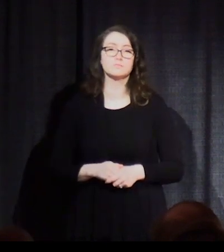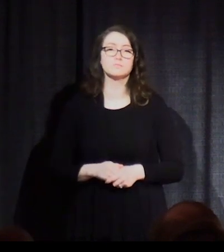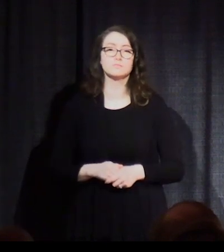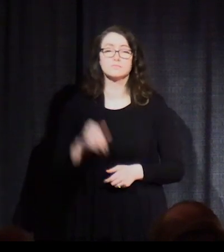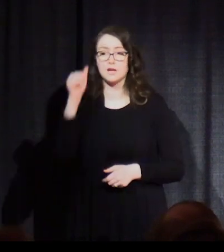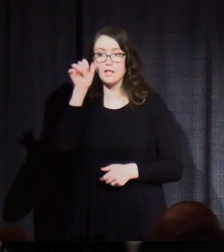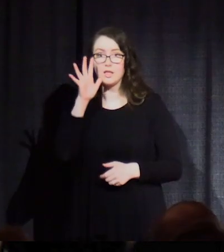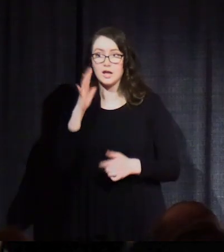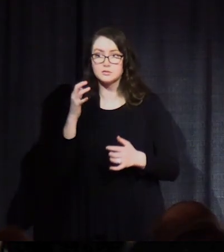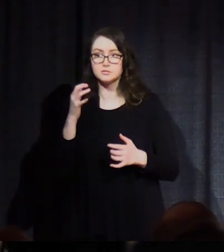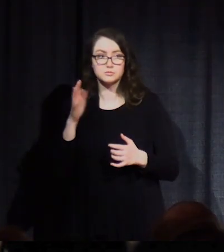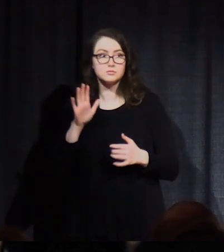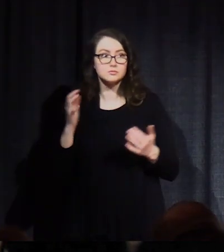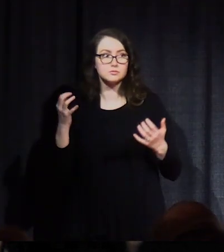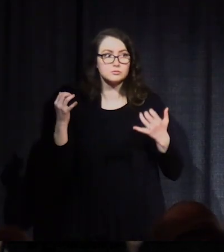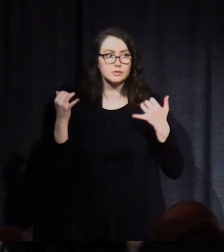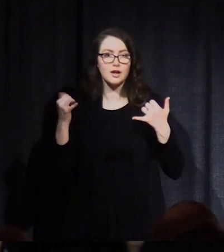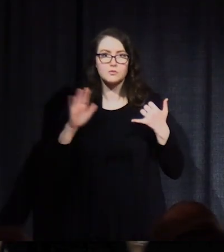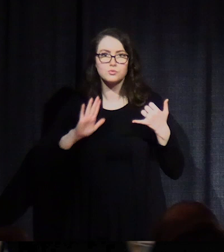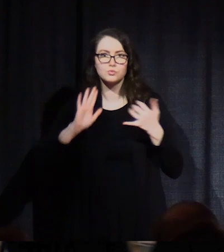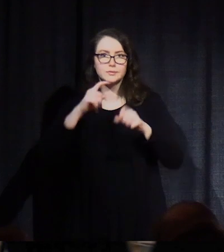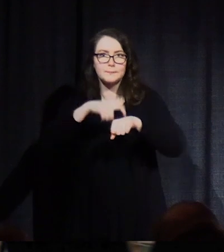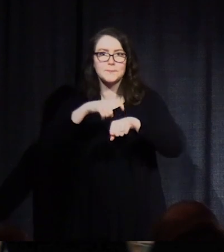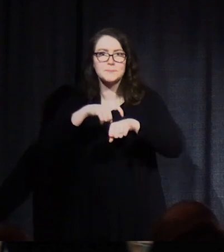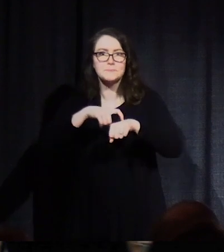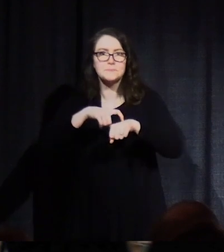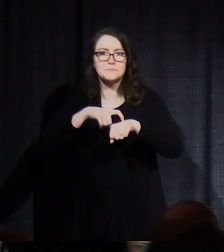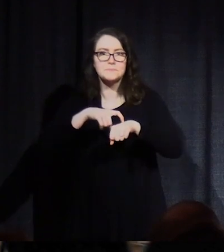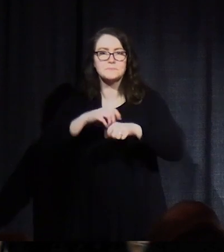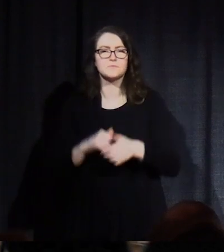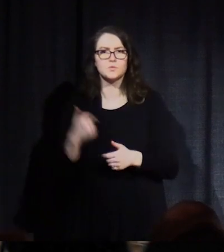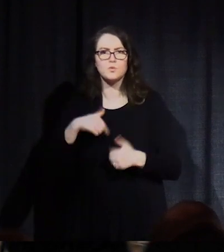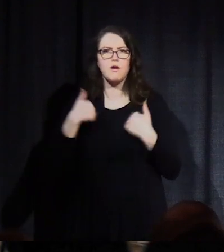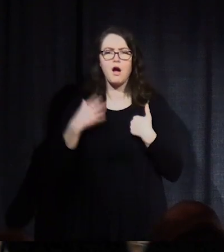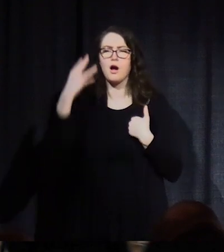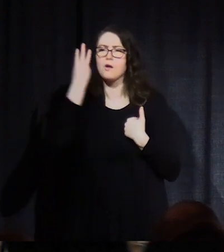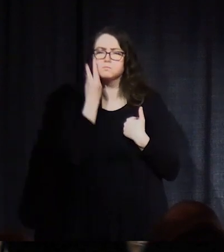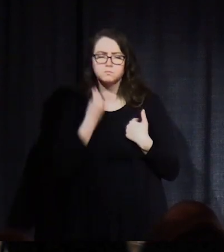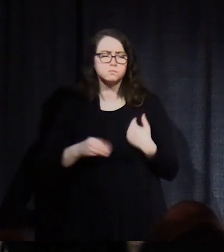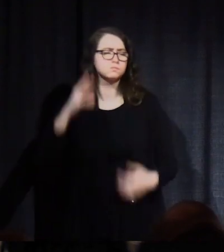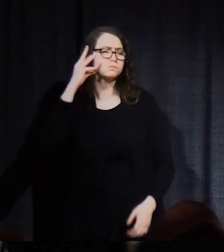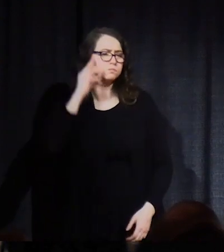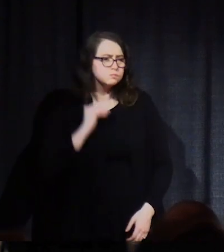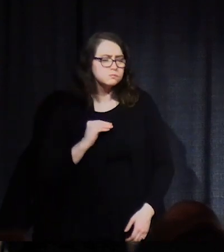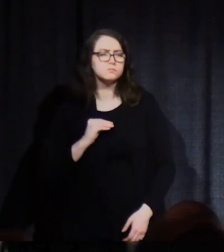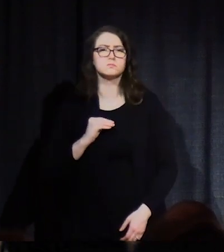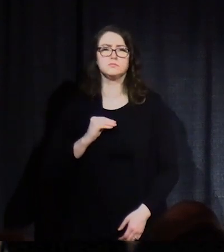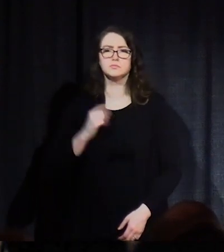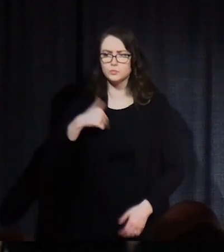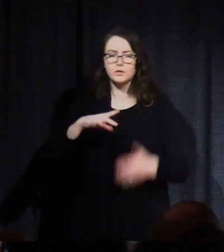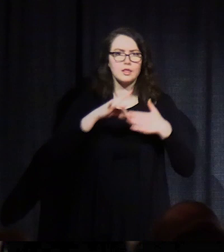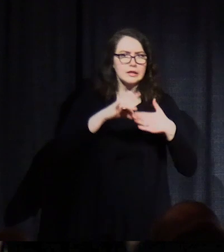Alaska's moment is now. Our decades of experience as an energy state position us to be a leader, not a